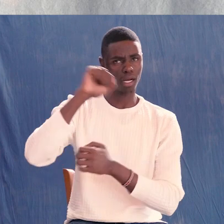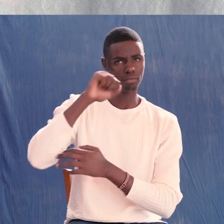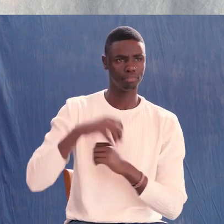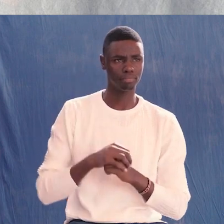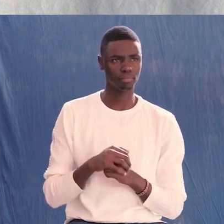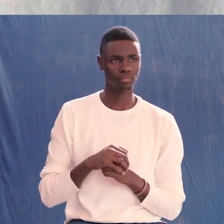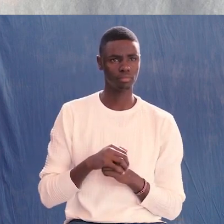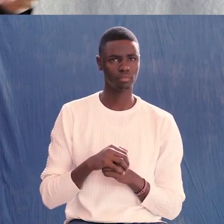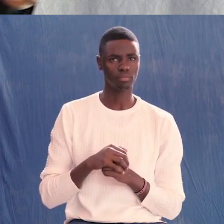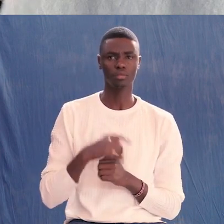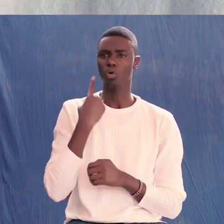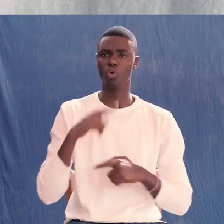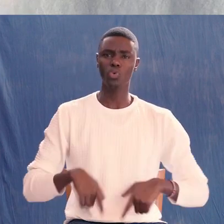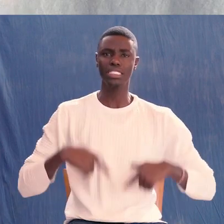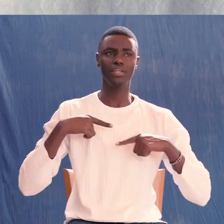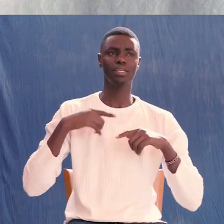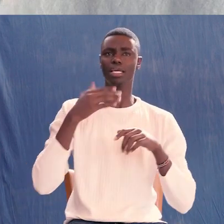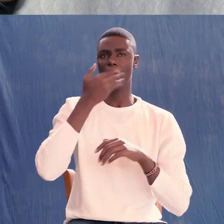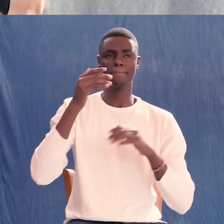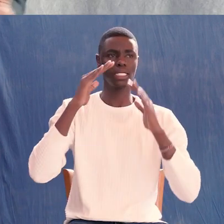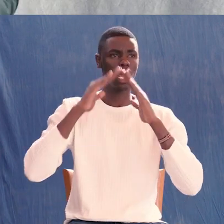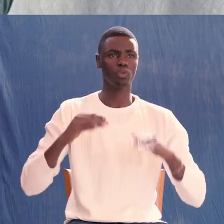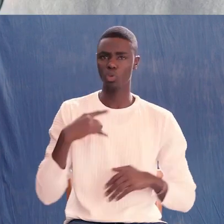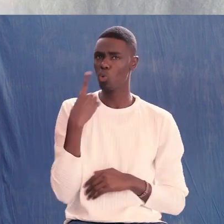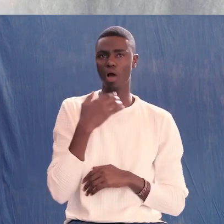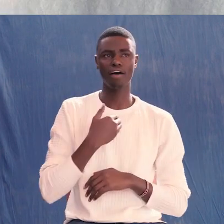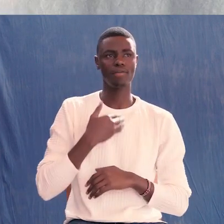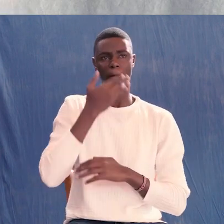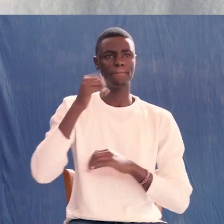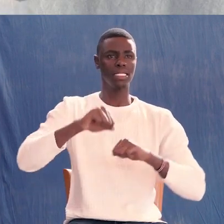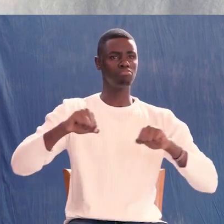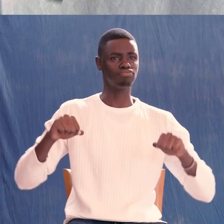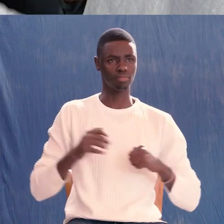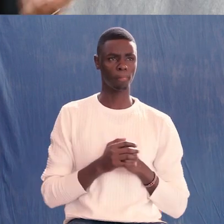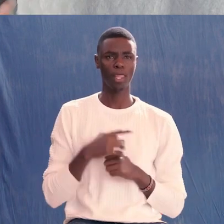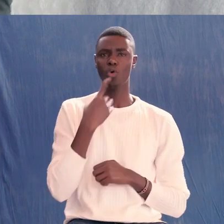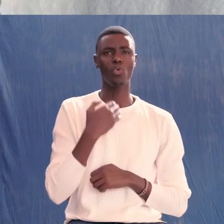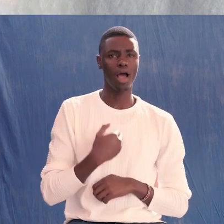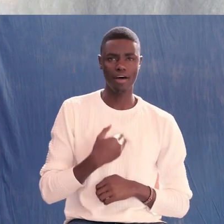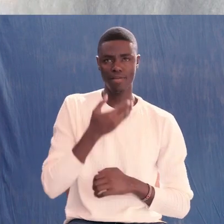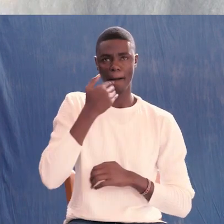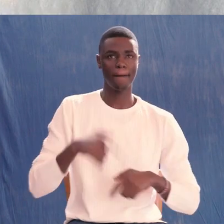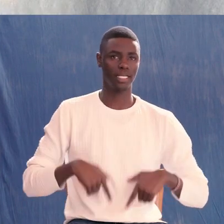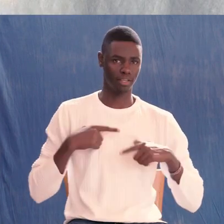Who's living in the better house? Who's got better furniture? Who seems to be having the better life?